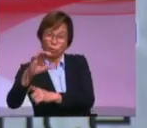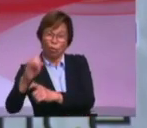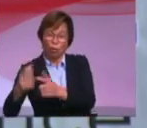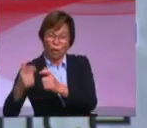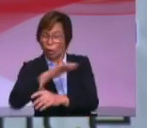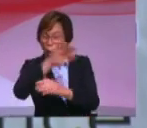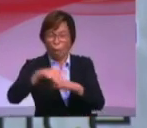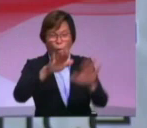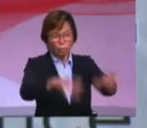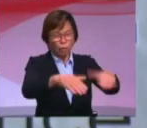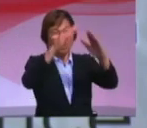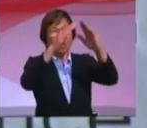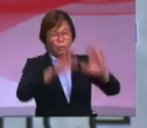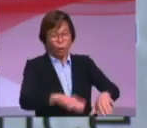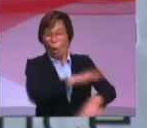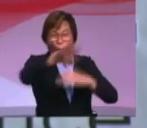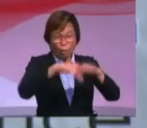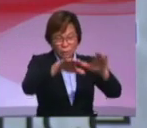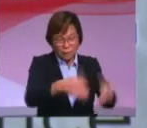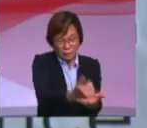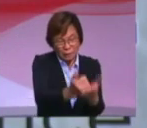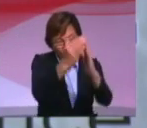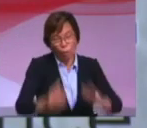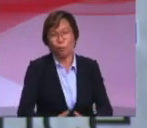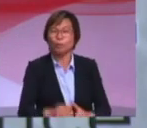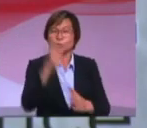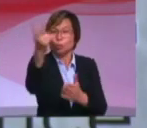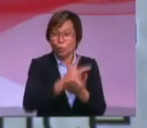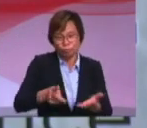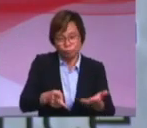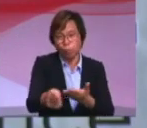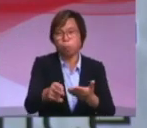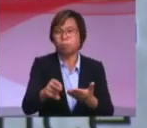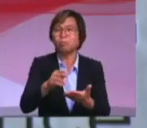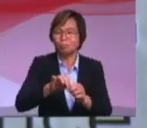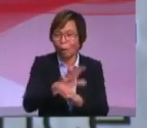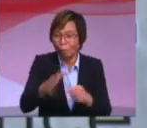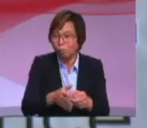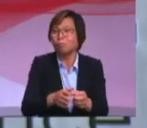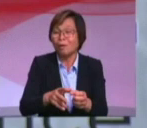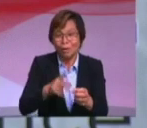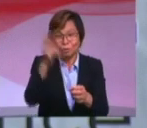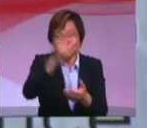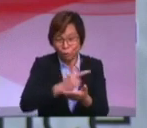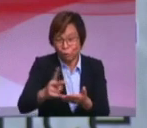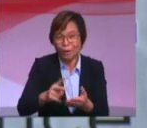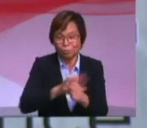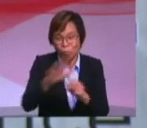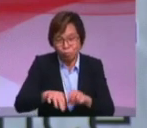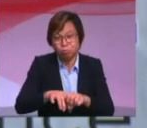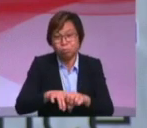put everyone at home for two weeks we can break the chain of infection but because there's still movement and there's still movement and that's the